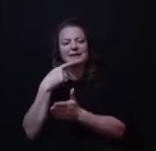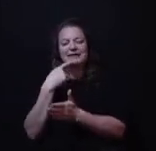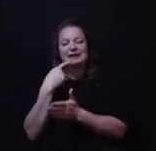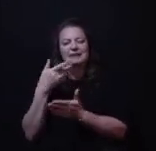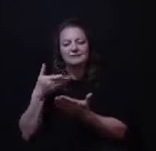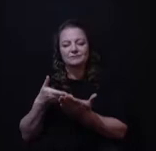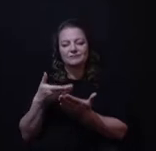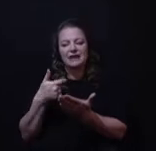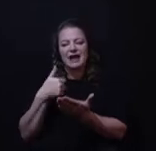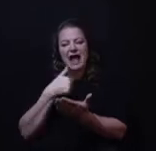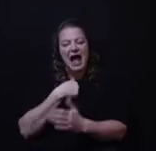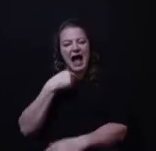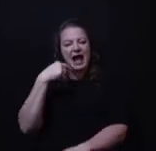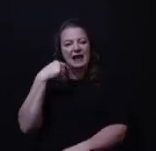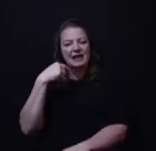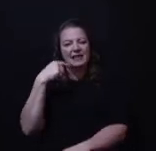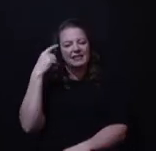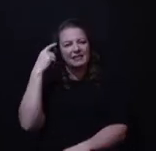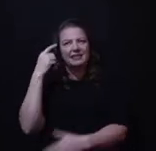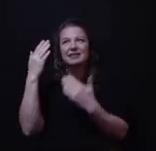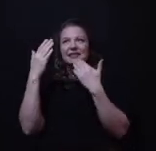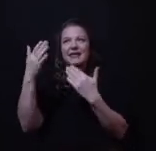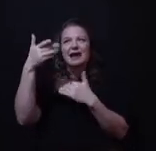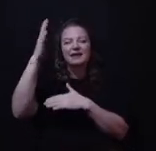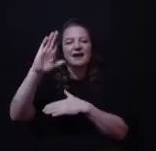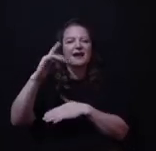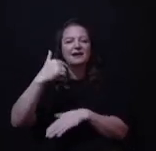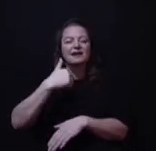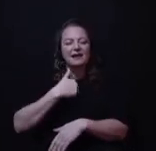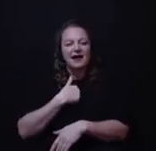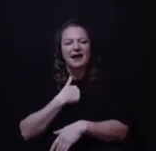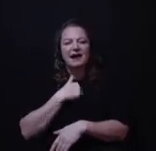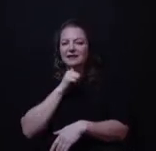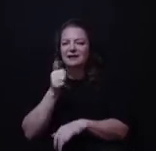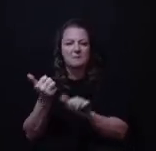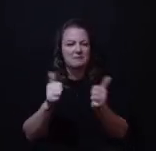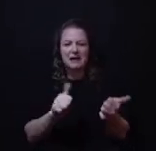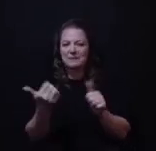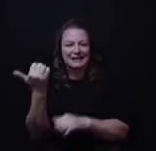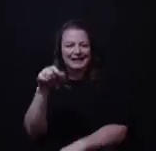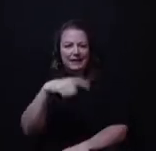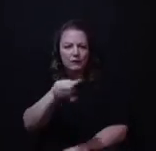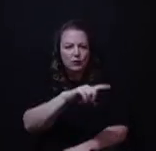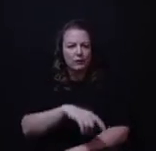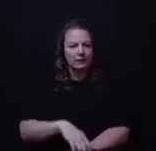this, I thank God that I didn't baptize any of you.